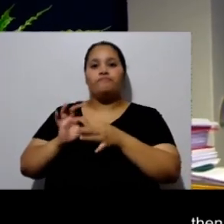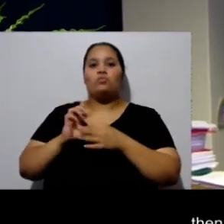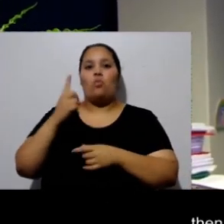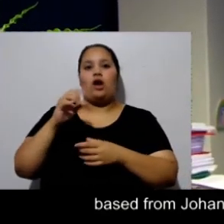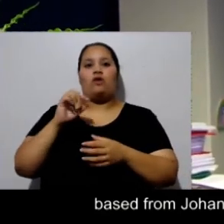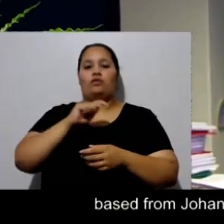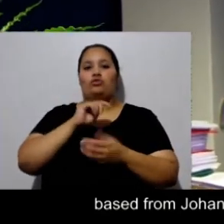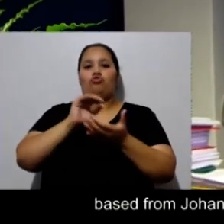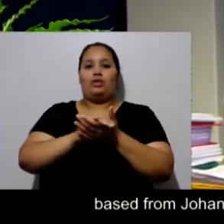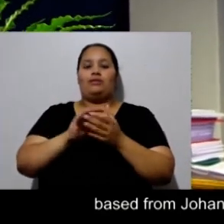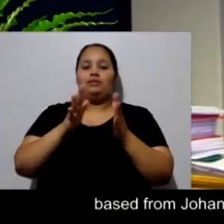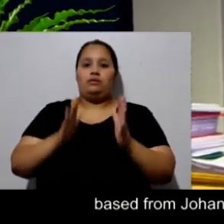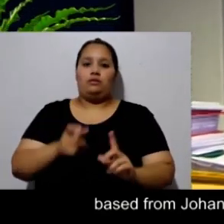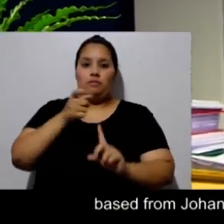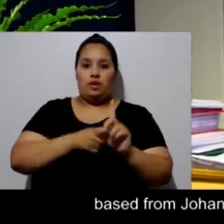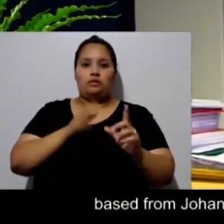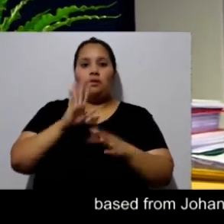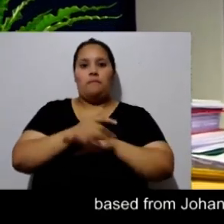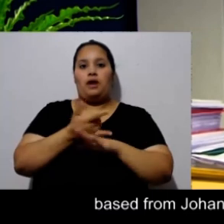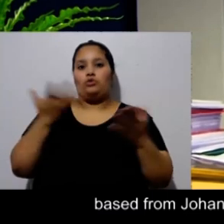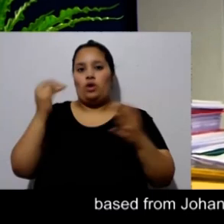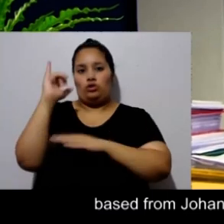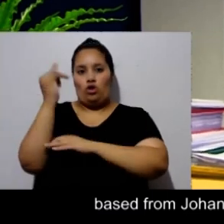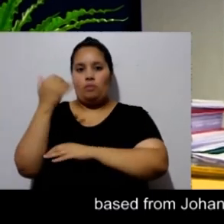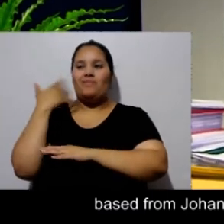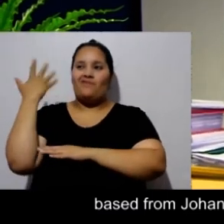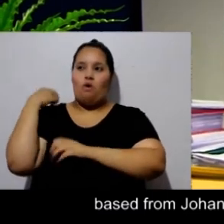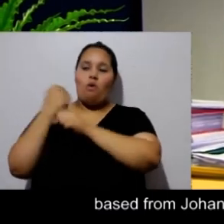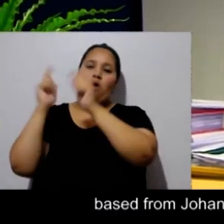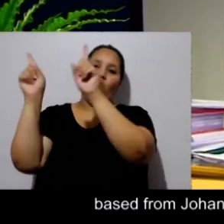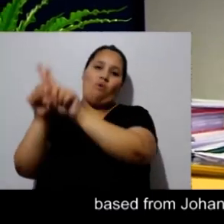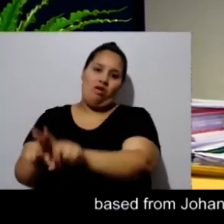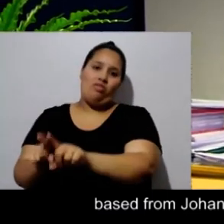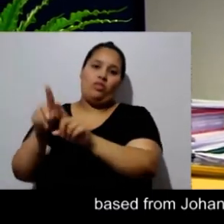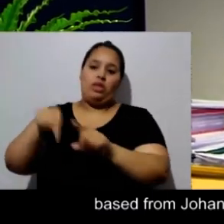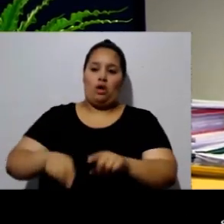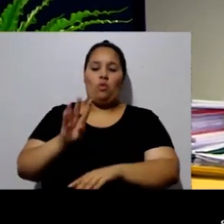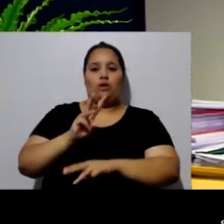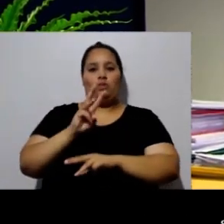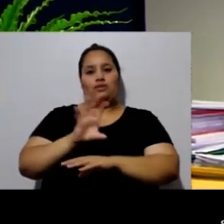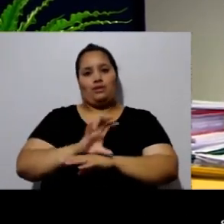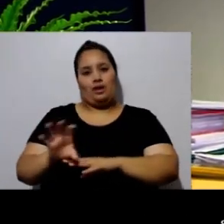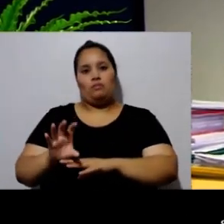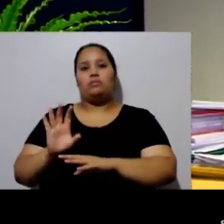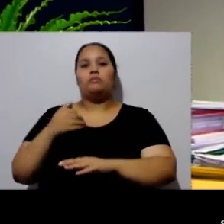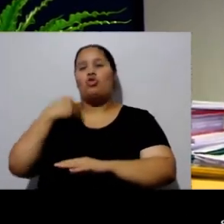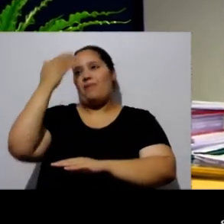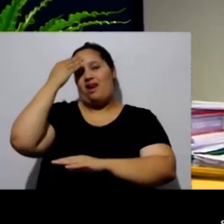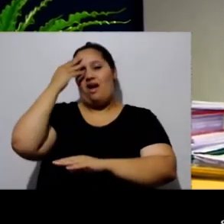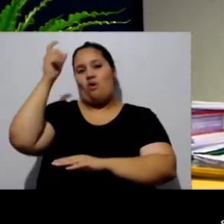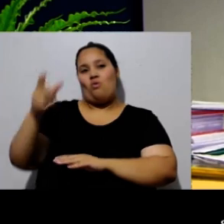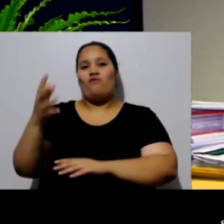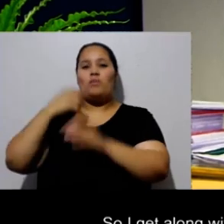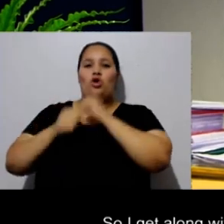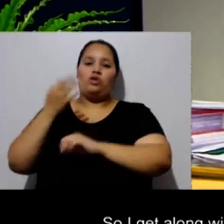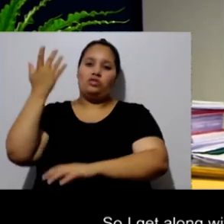was one of the trustees that's why it seems over. Um, worked with him before, um, um, the wisdom cut, um, how I know him